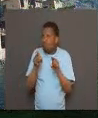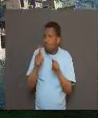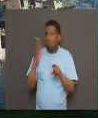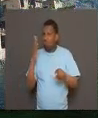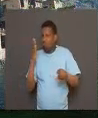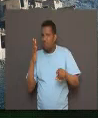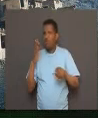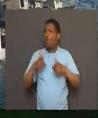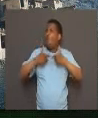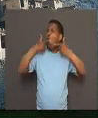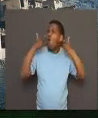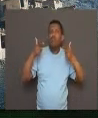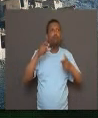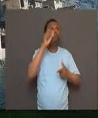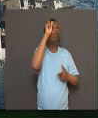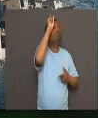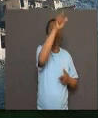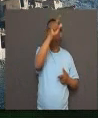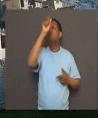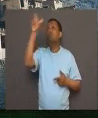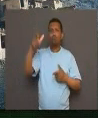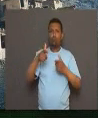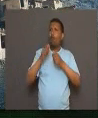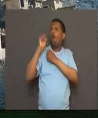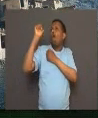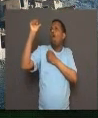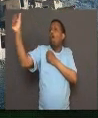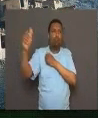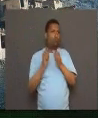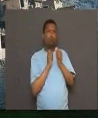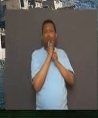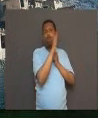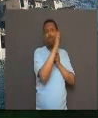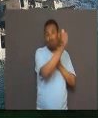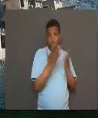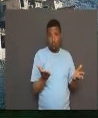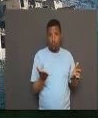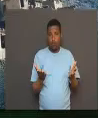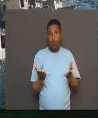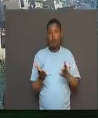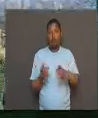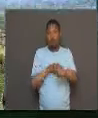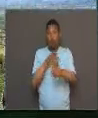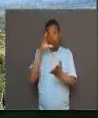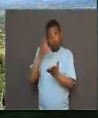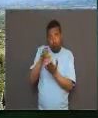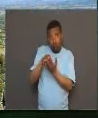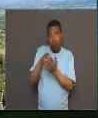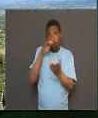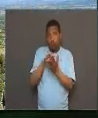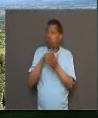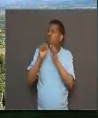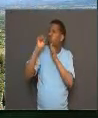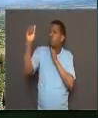They tend to be widely dispersed, far away from large urban